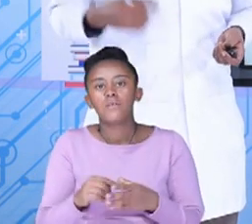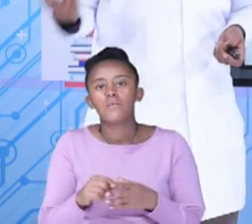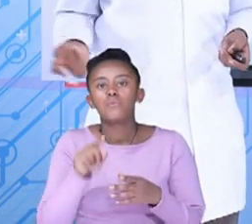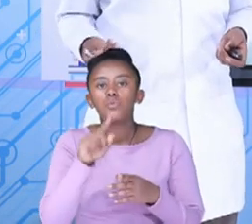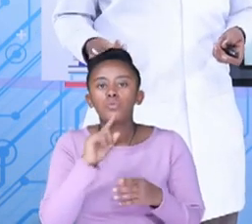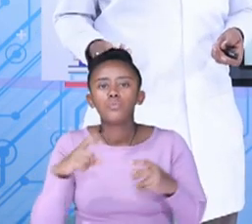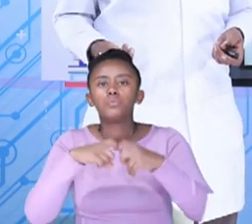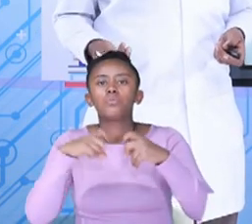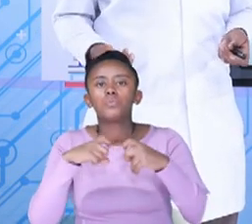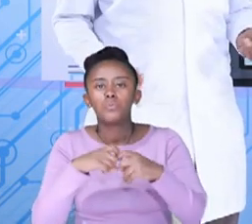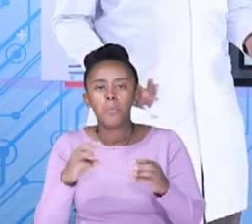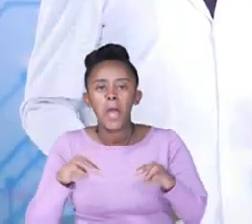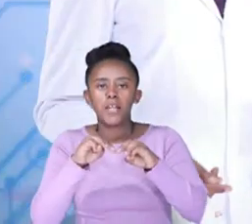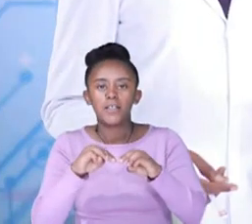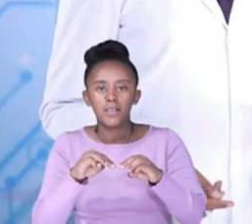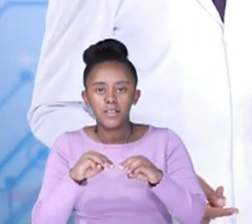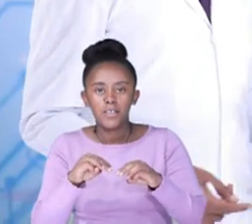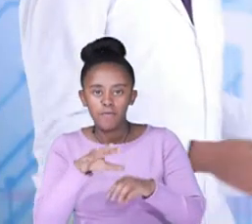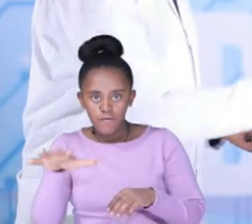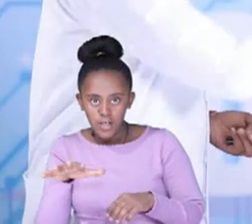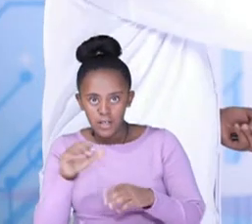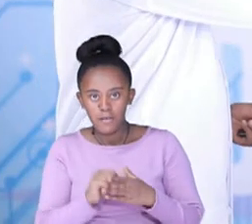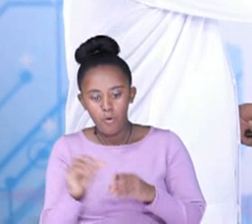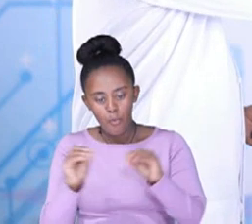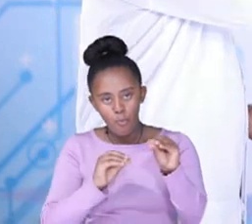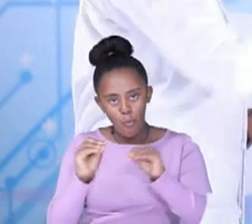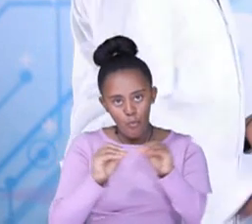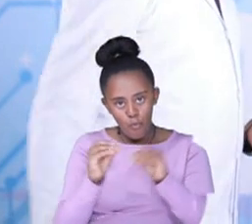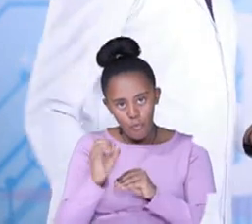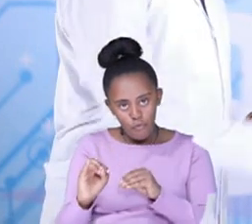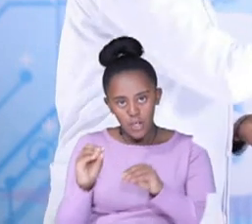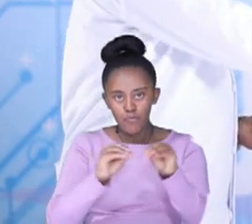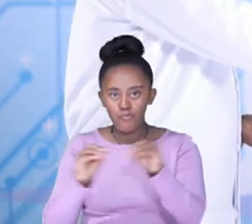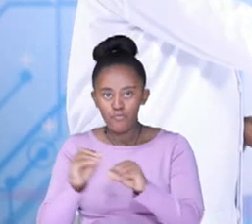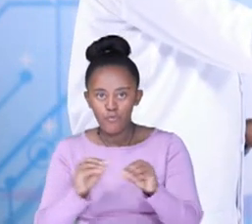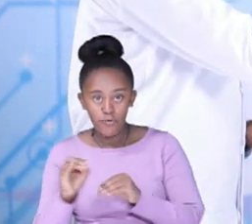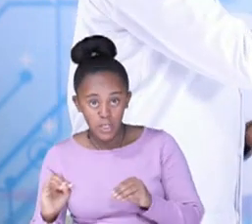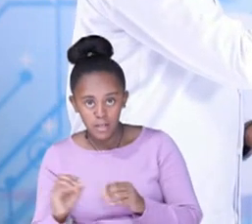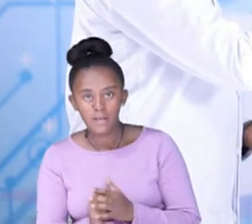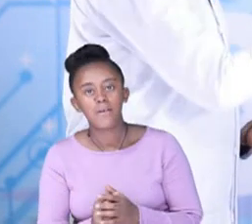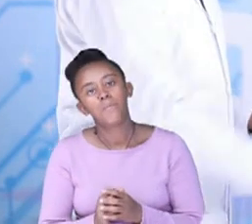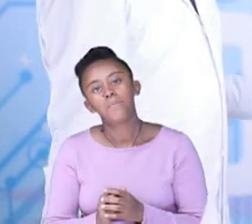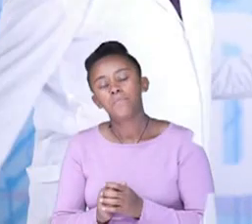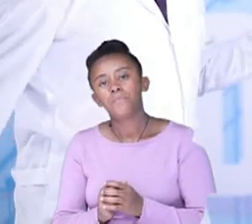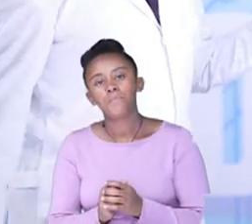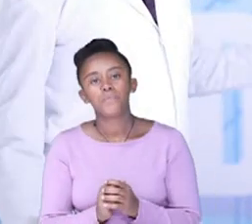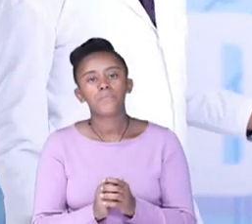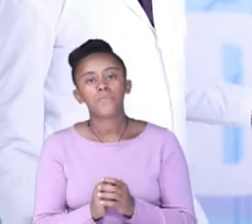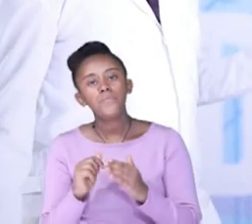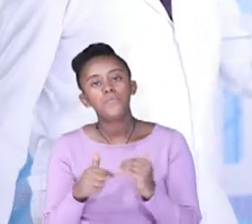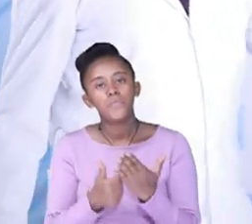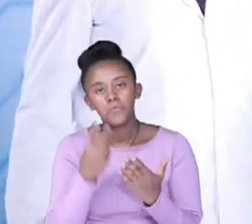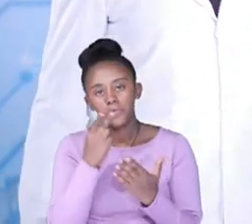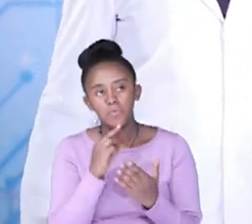have a magnetic field as well. Around a moving, around let's